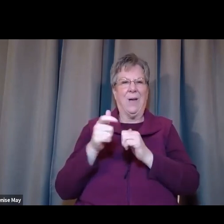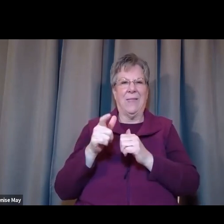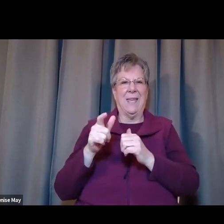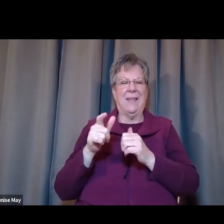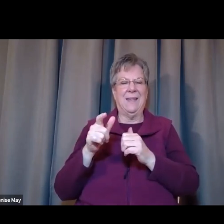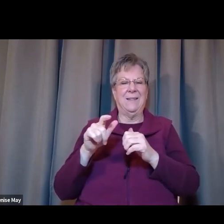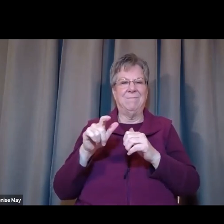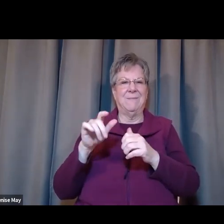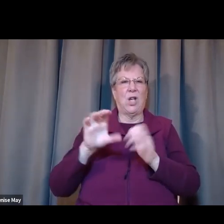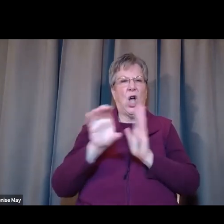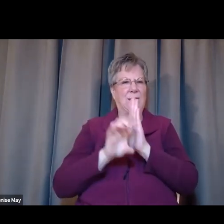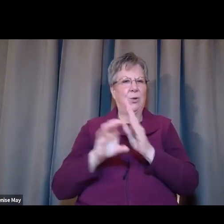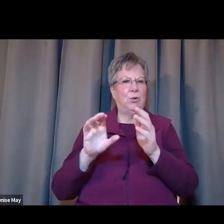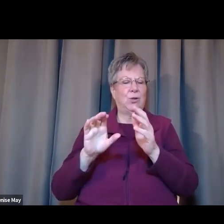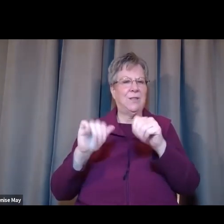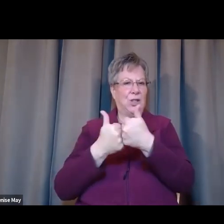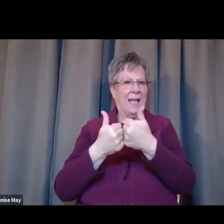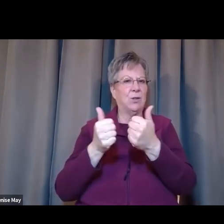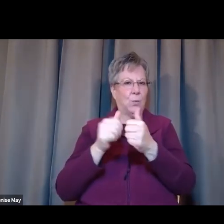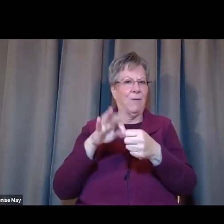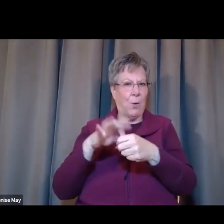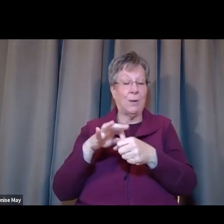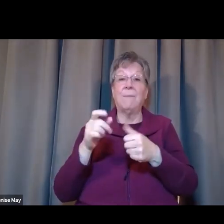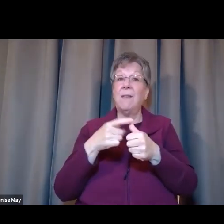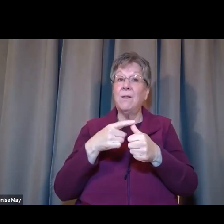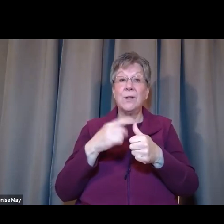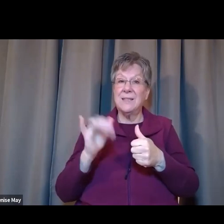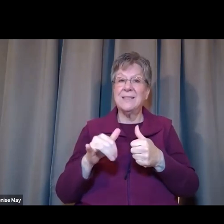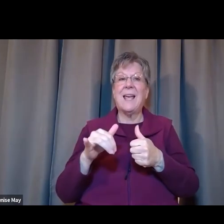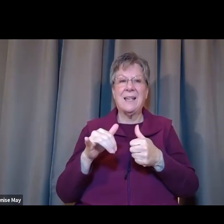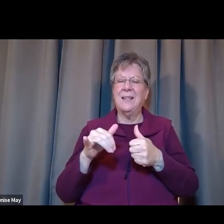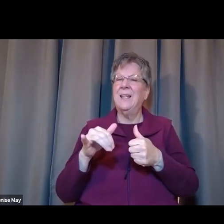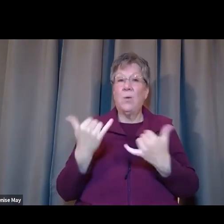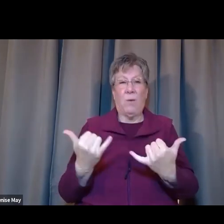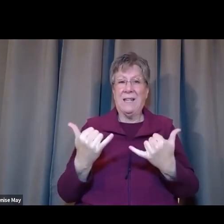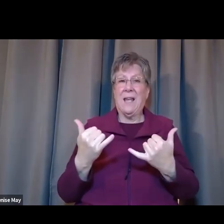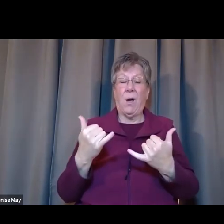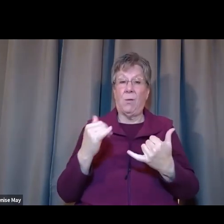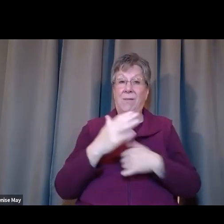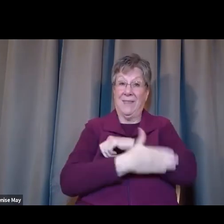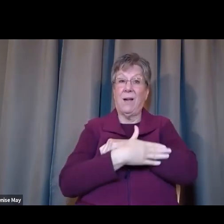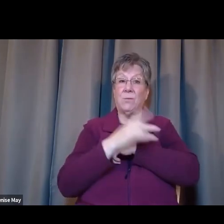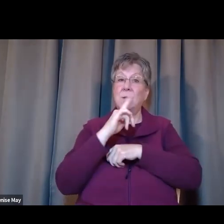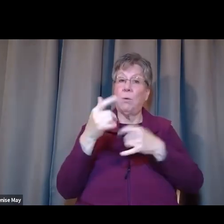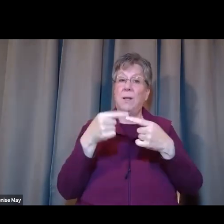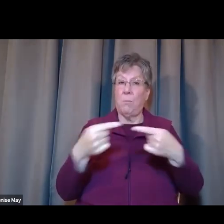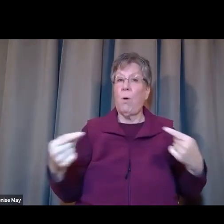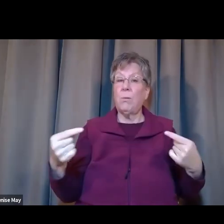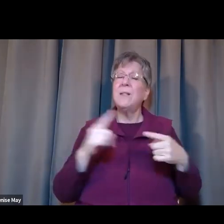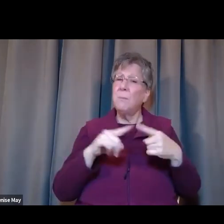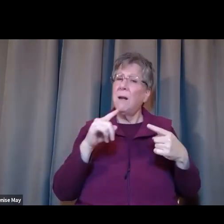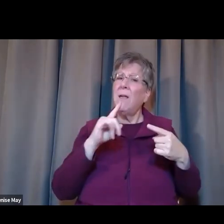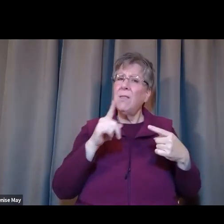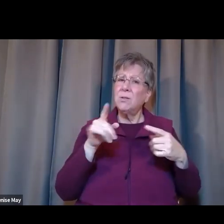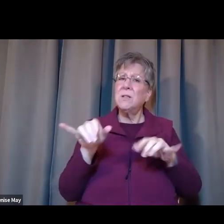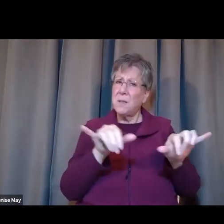around voting. The first challenge in this task is that despite how polarized the country is generally, there's actually a lot of common values about voting